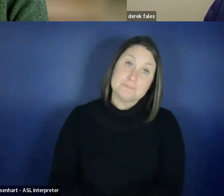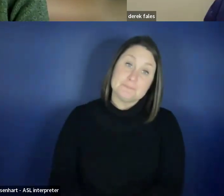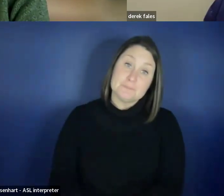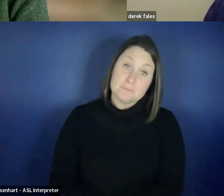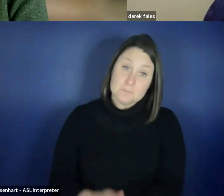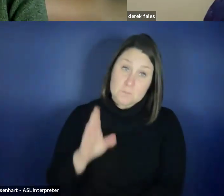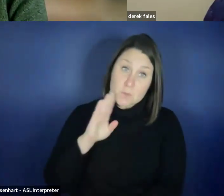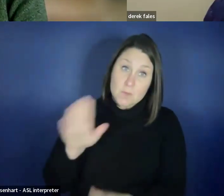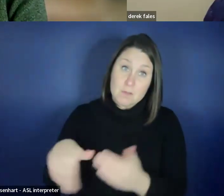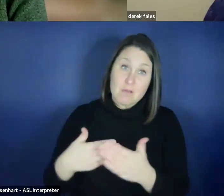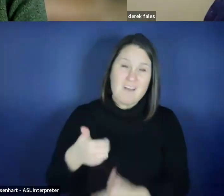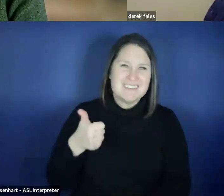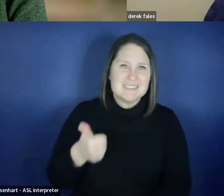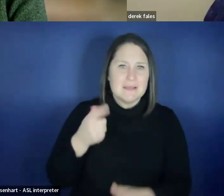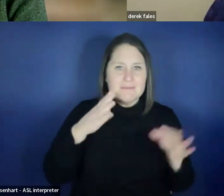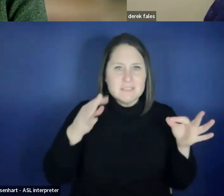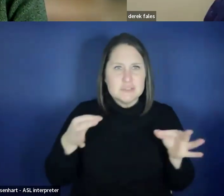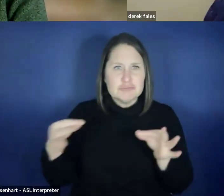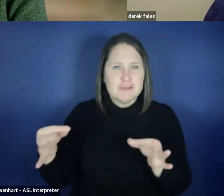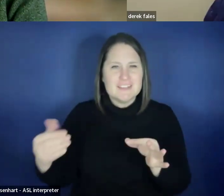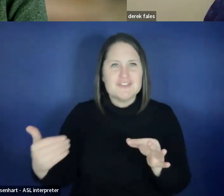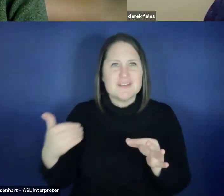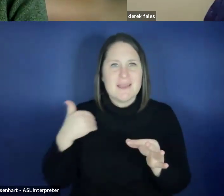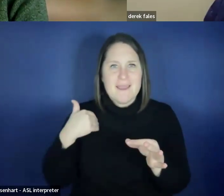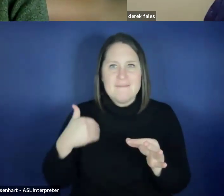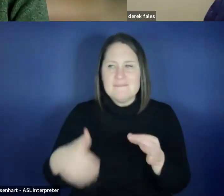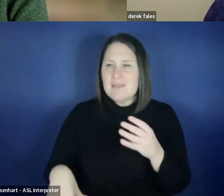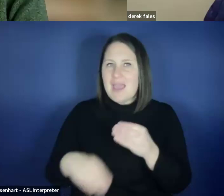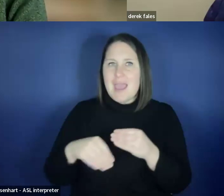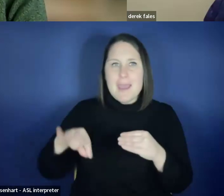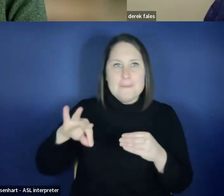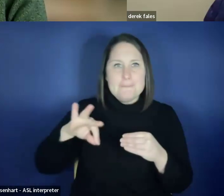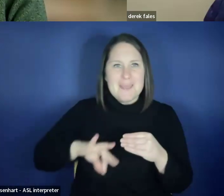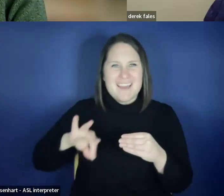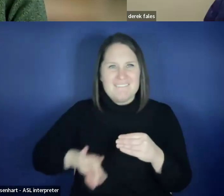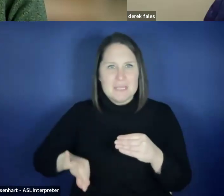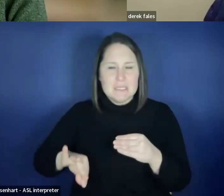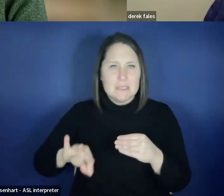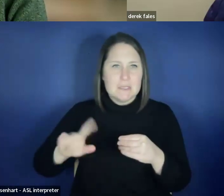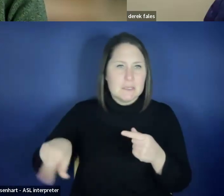Will all of the self-direction have the added benefits listed today, and when will those start?